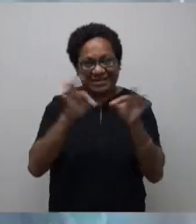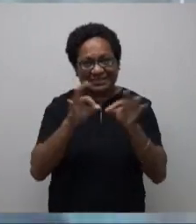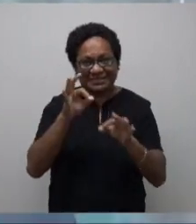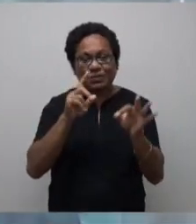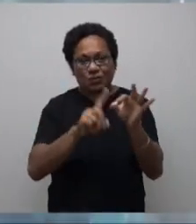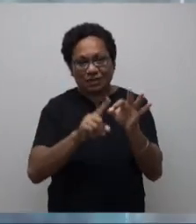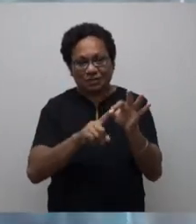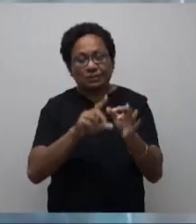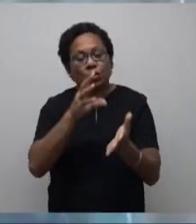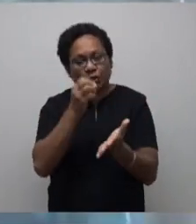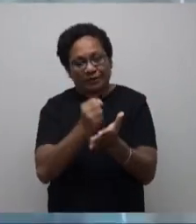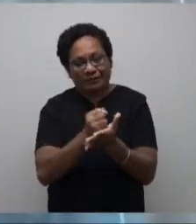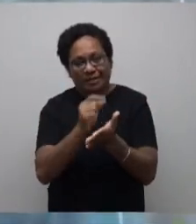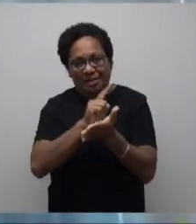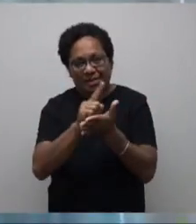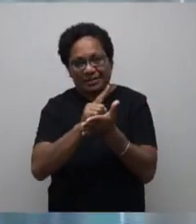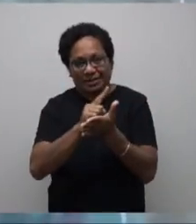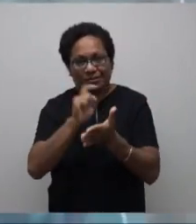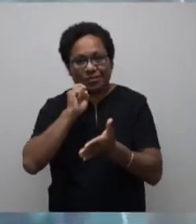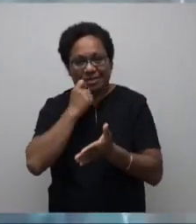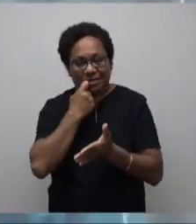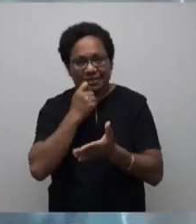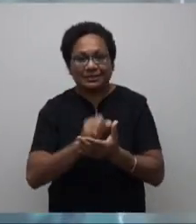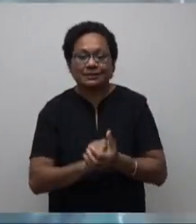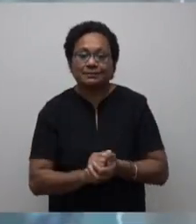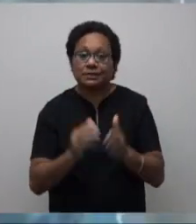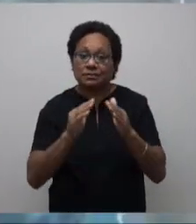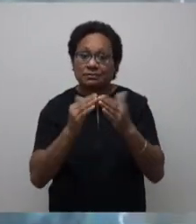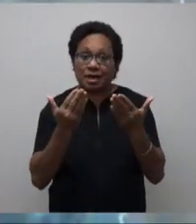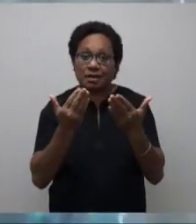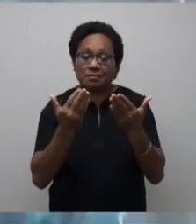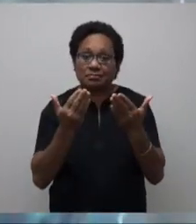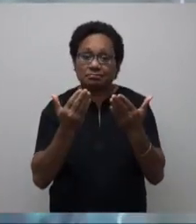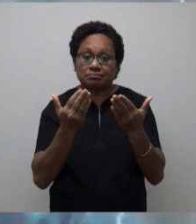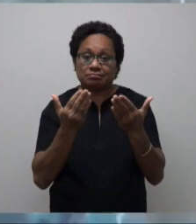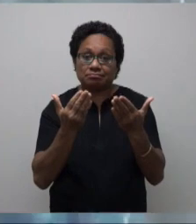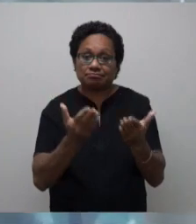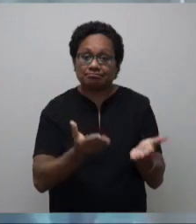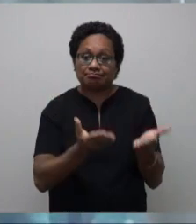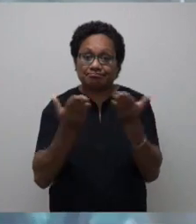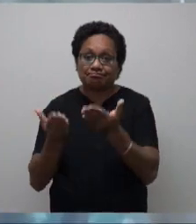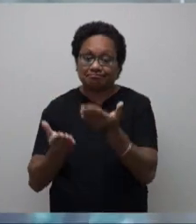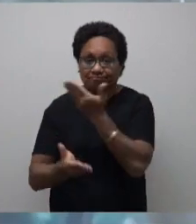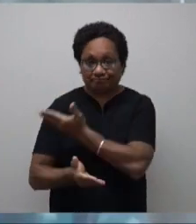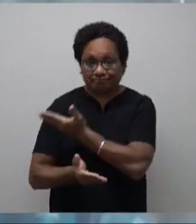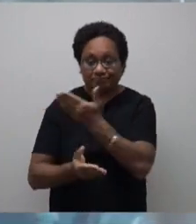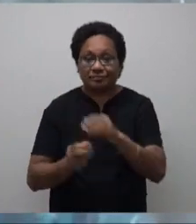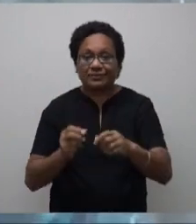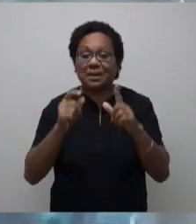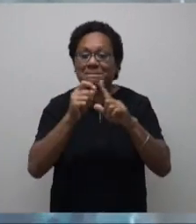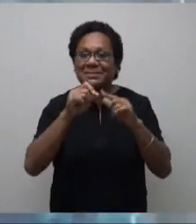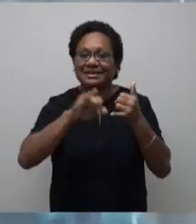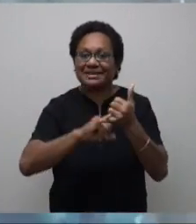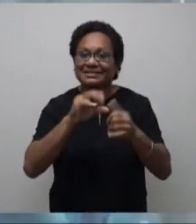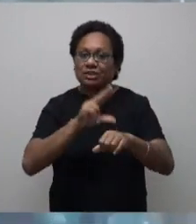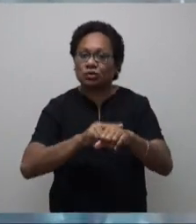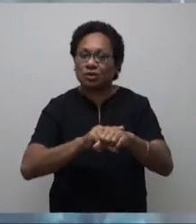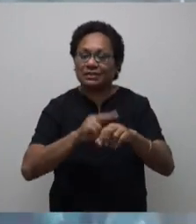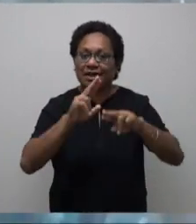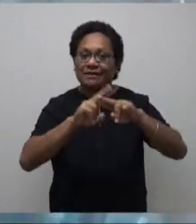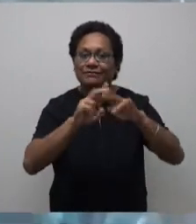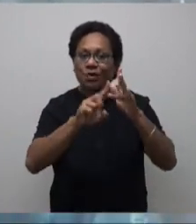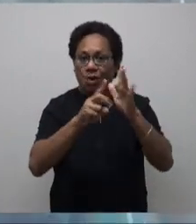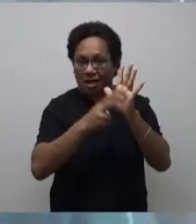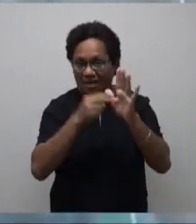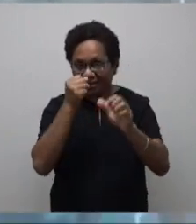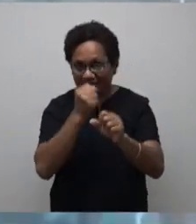So without further ado, we will now hand over to our PS, Dr. Fong, to give his